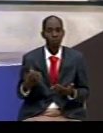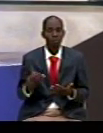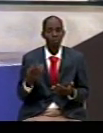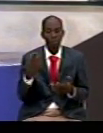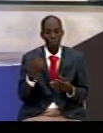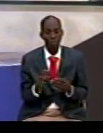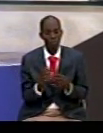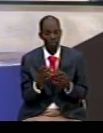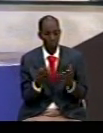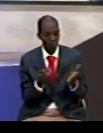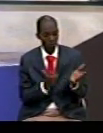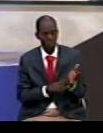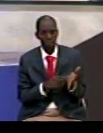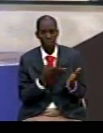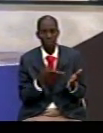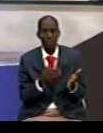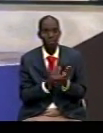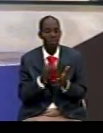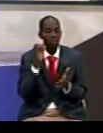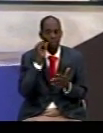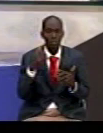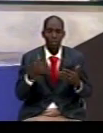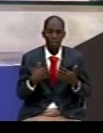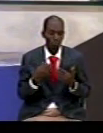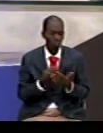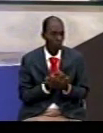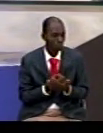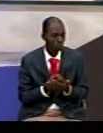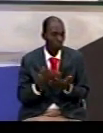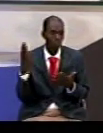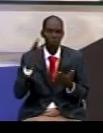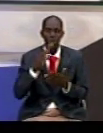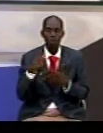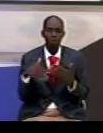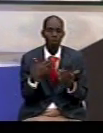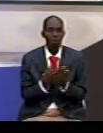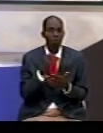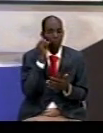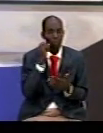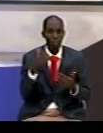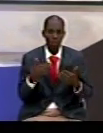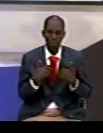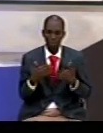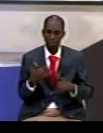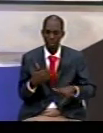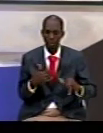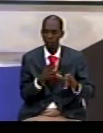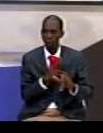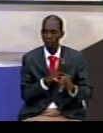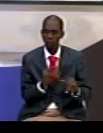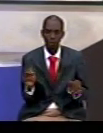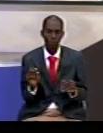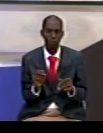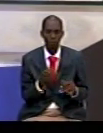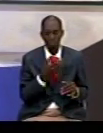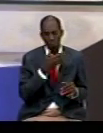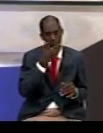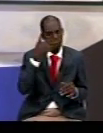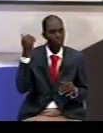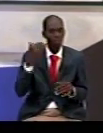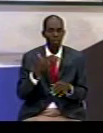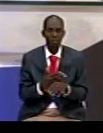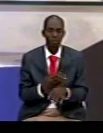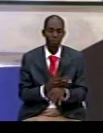record says she had spent all that she had. And yet, there was no improvement. Then